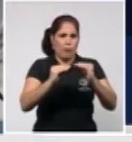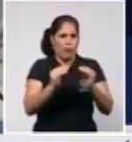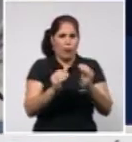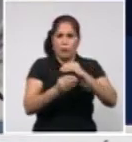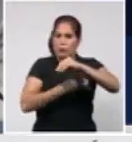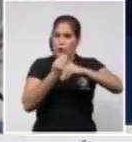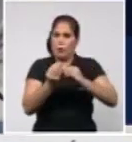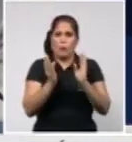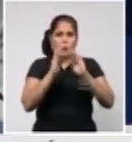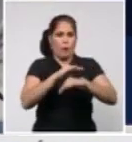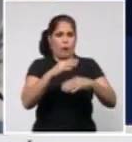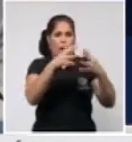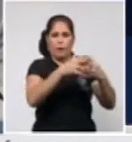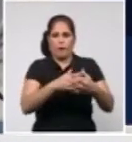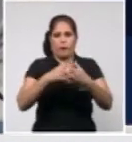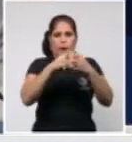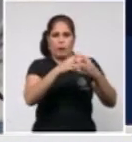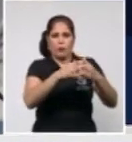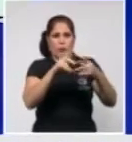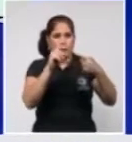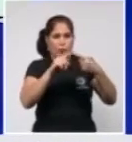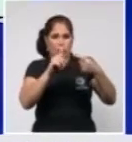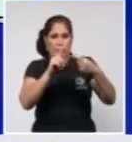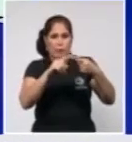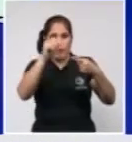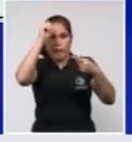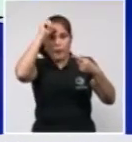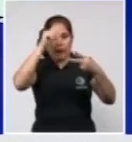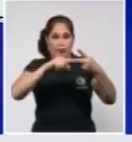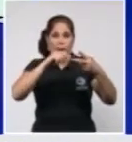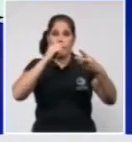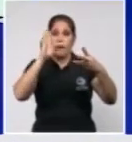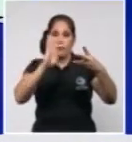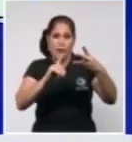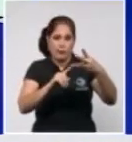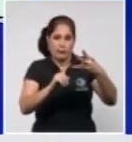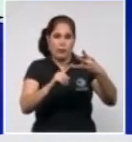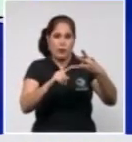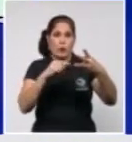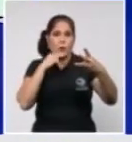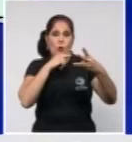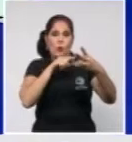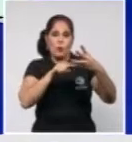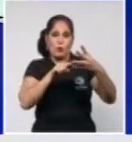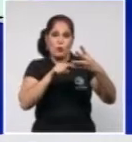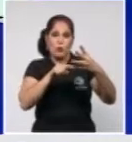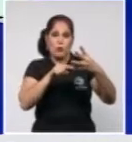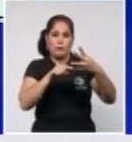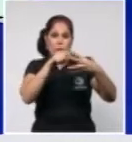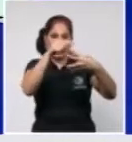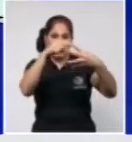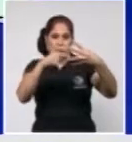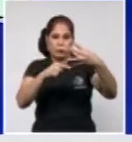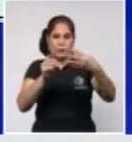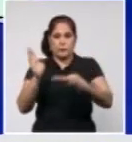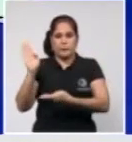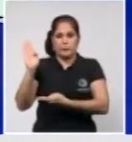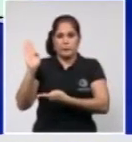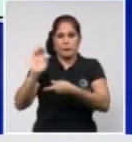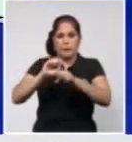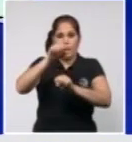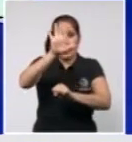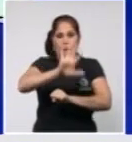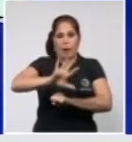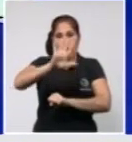to top the list of countries worst affected by the pandemic, followed by India, Brazil, and